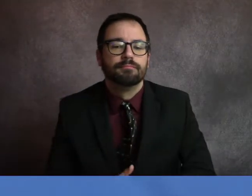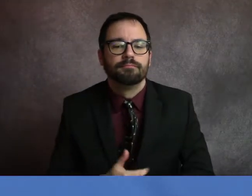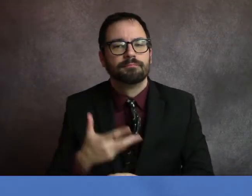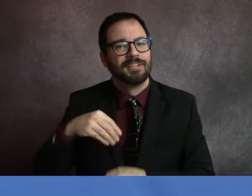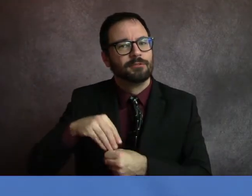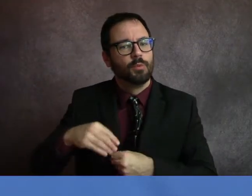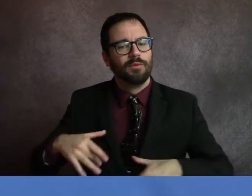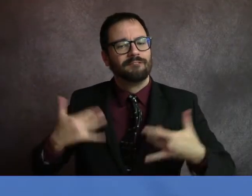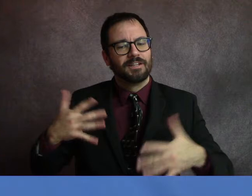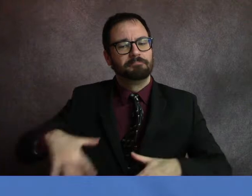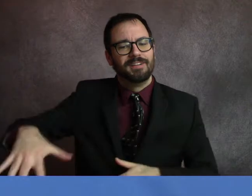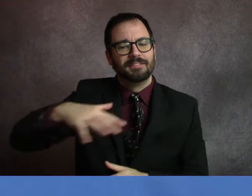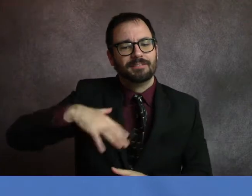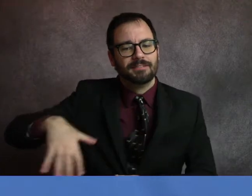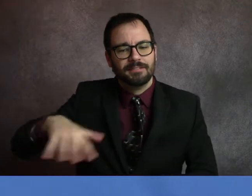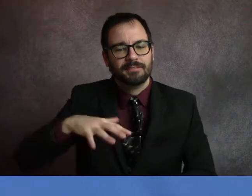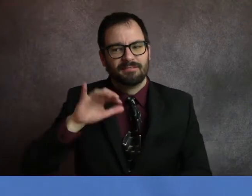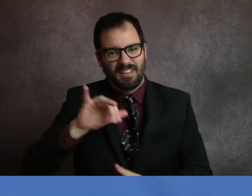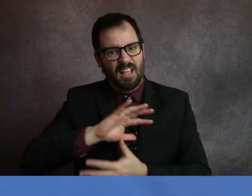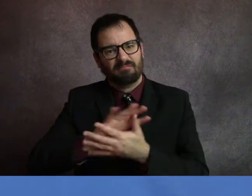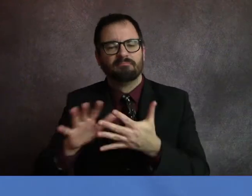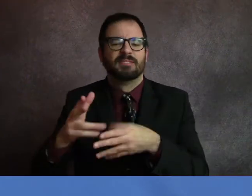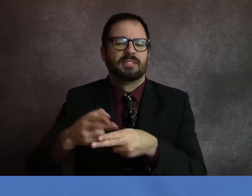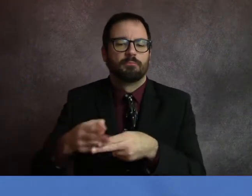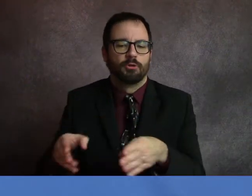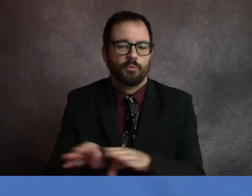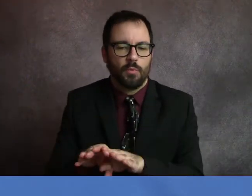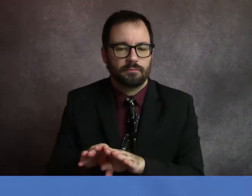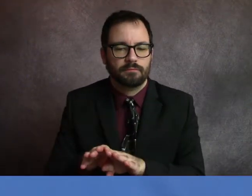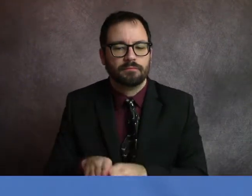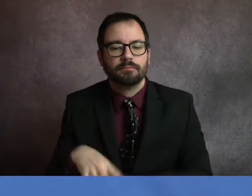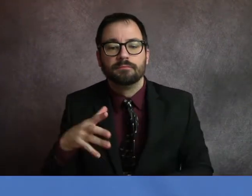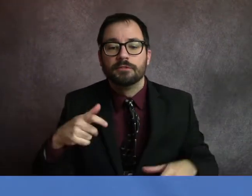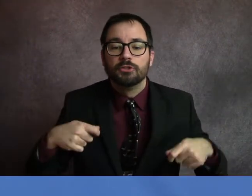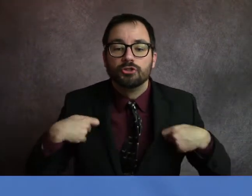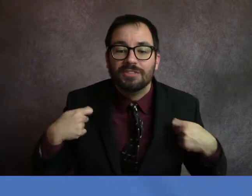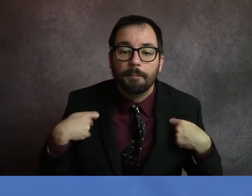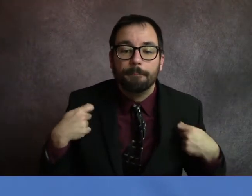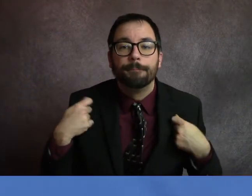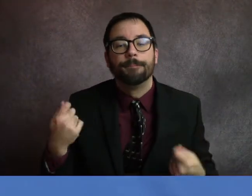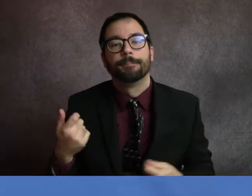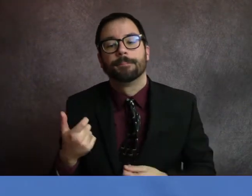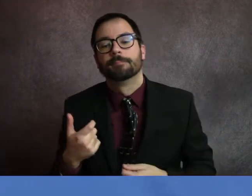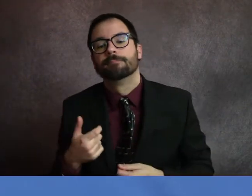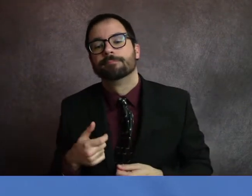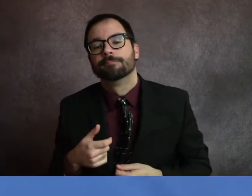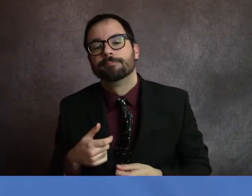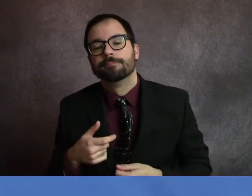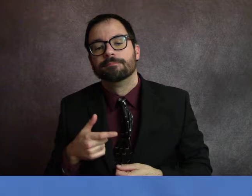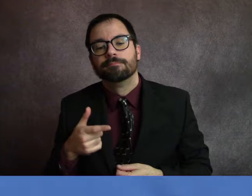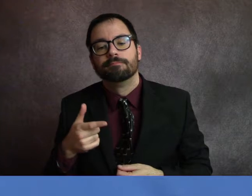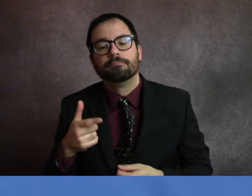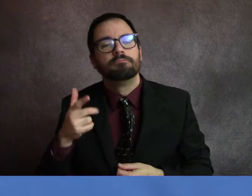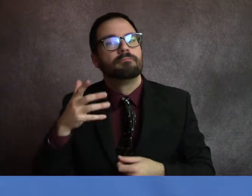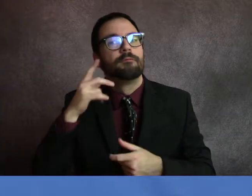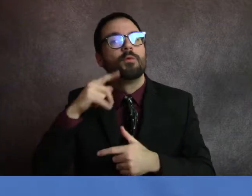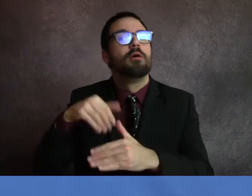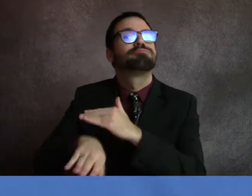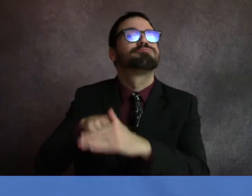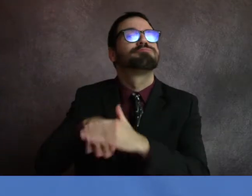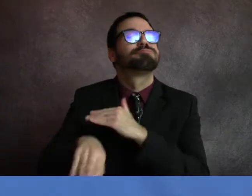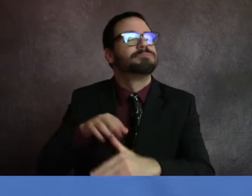Fitness centers, health clubs, gyms closed for general use. One-on-one personal training can continue with